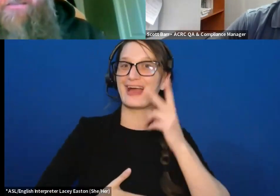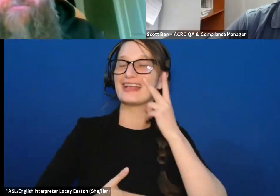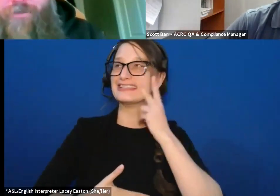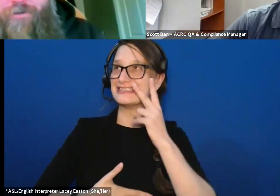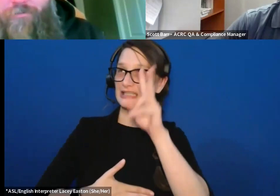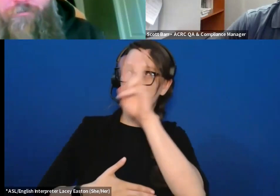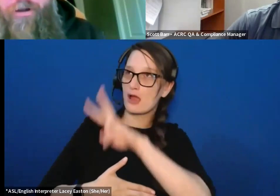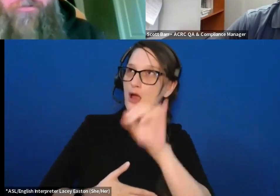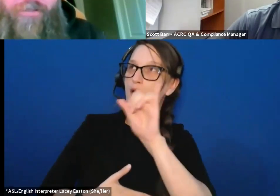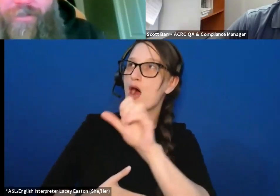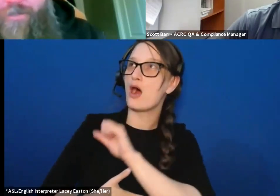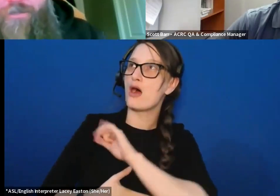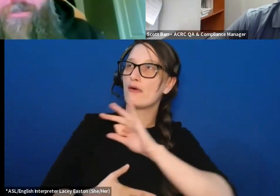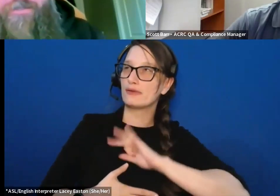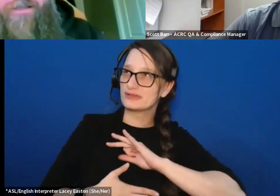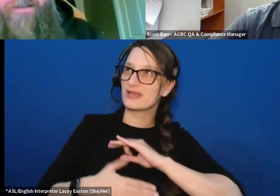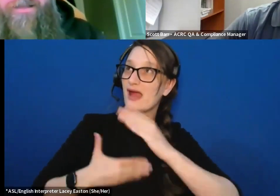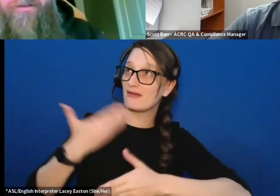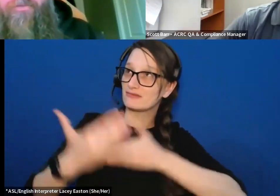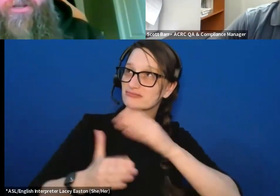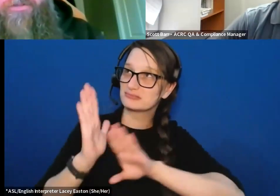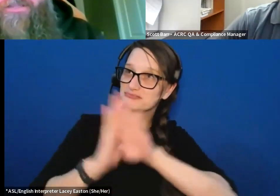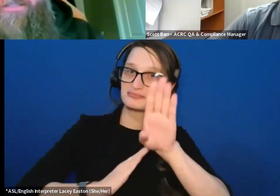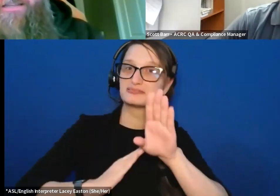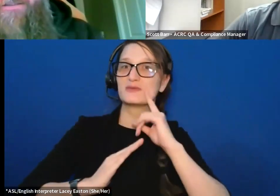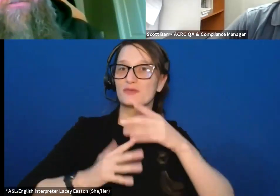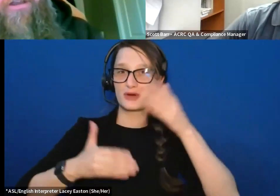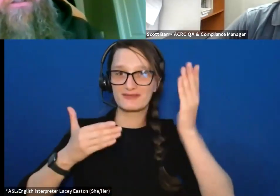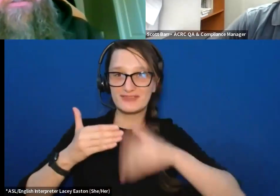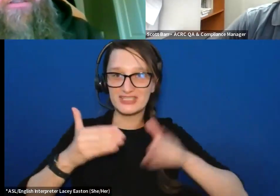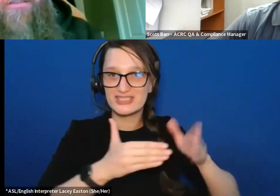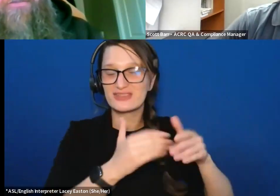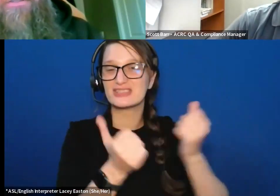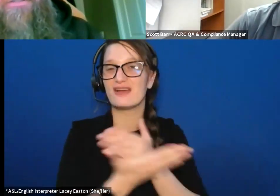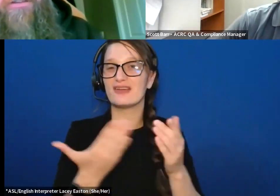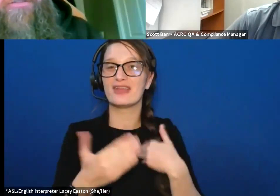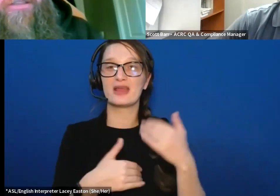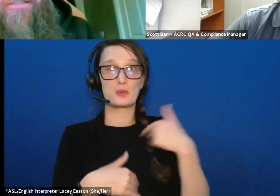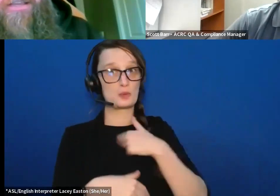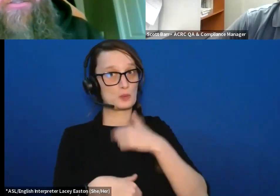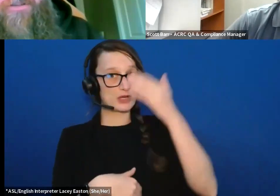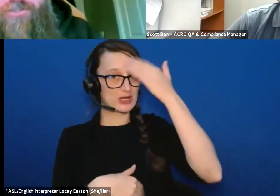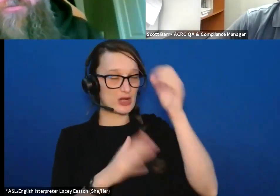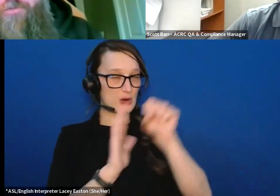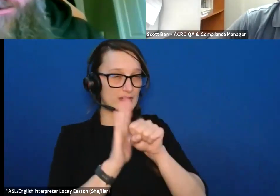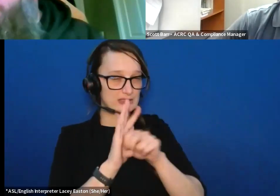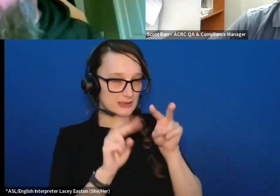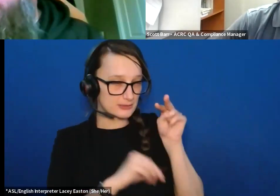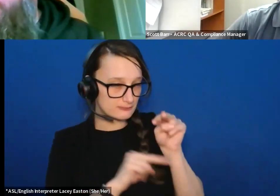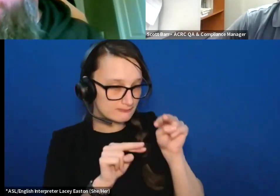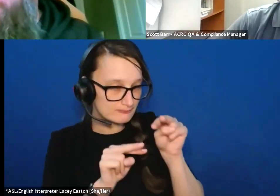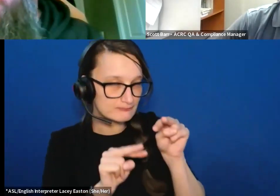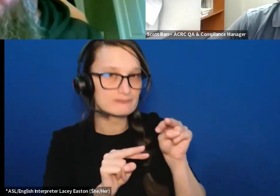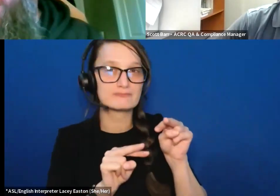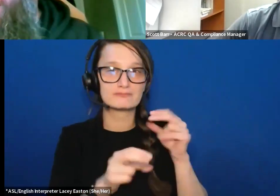like amazing, progress in getting this thing done. And we know that the state is looking very closely at the regional centers and the extent to which we're meeting